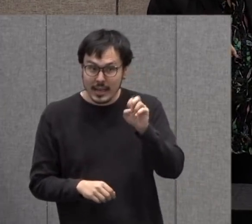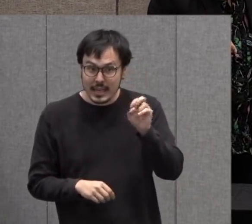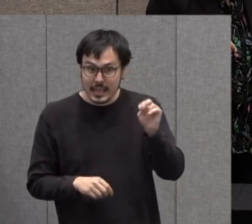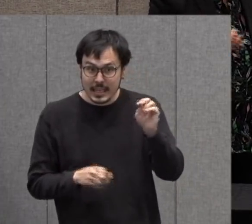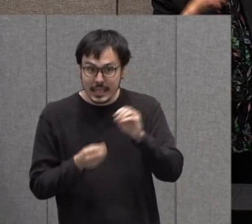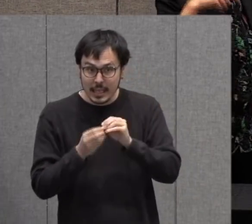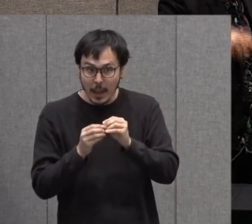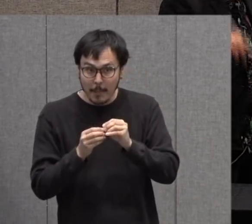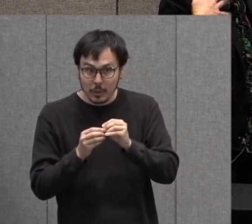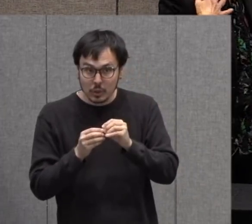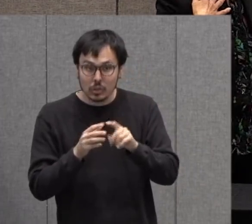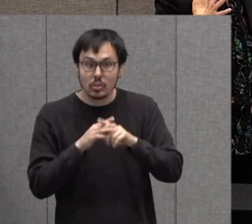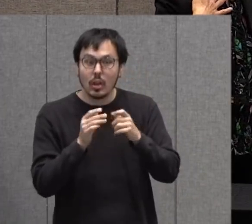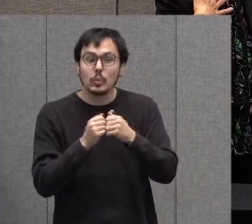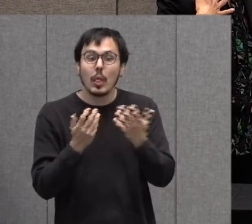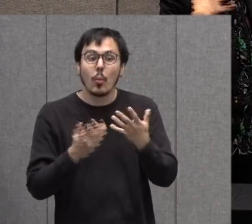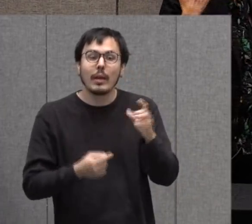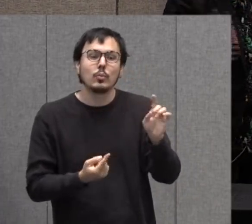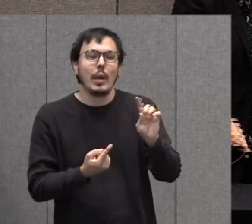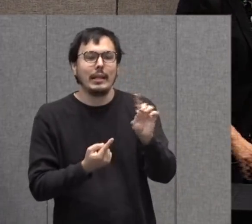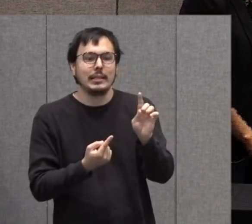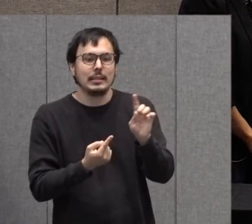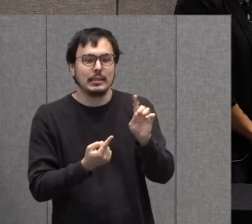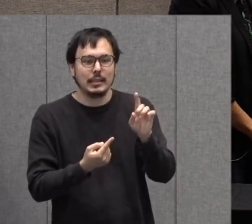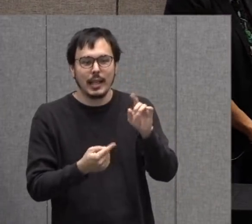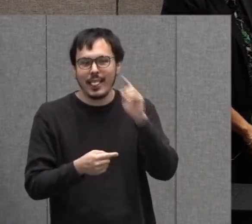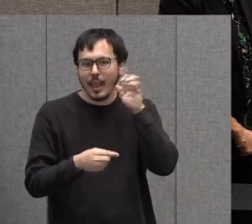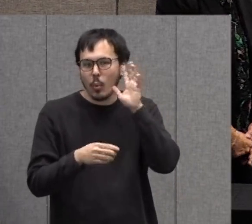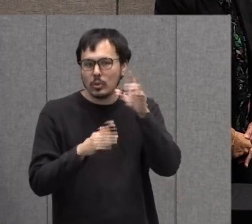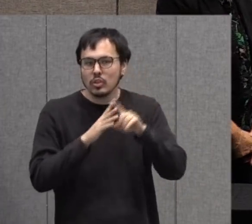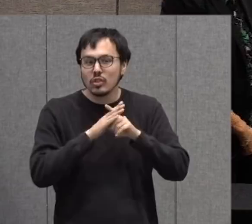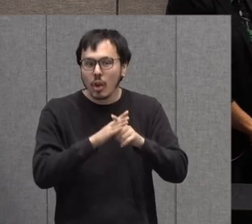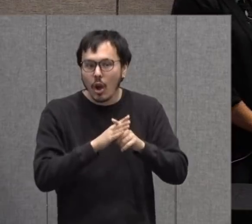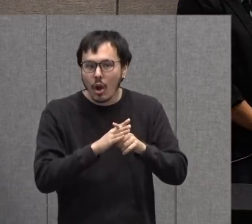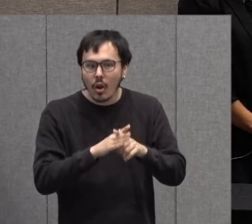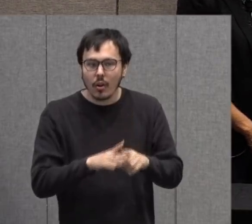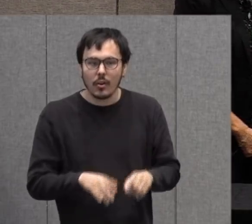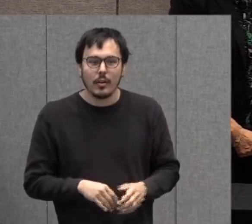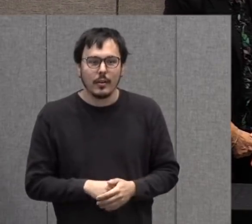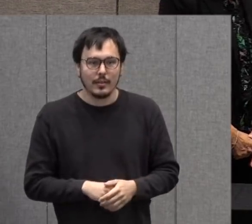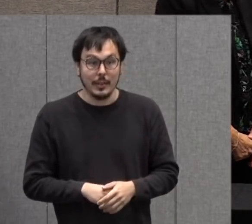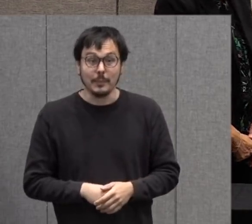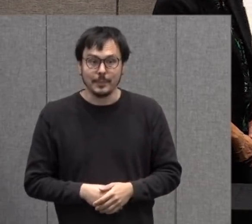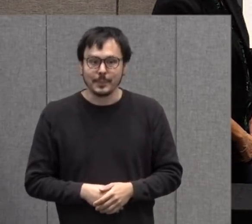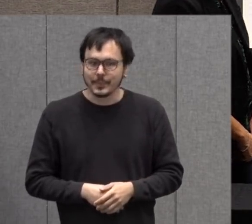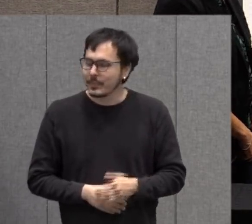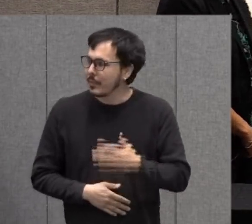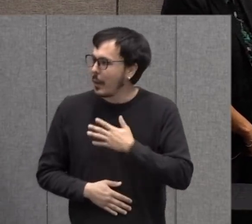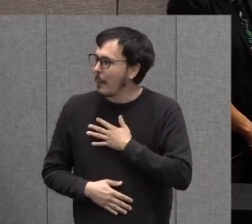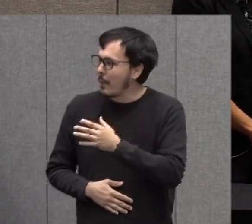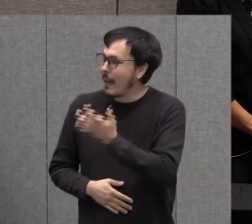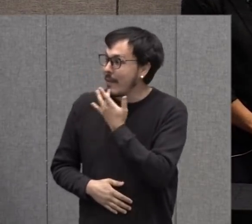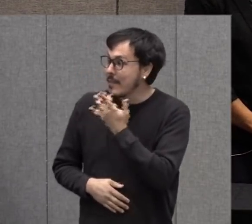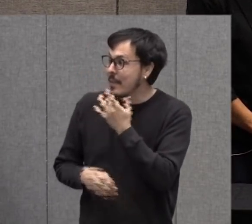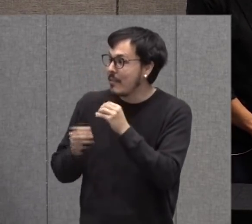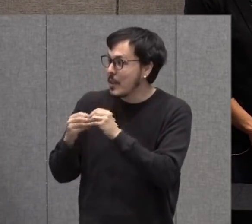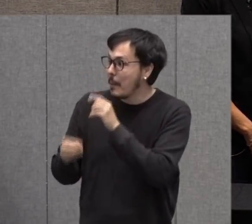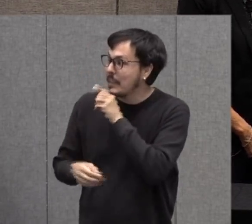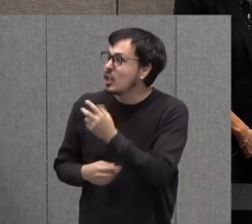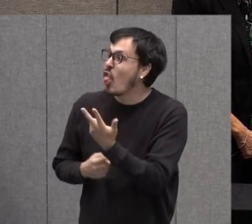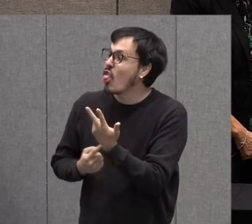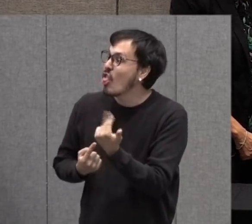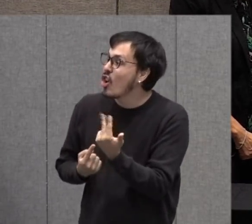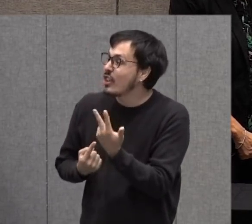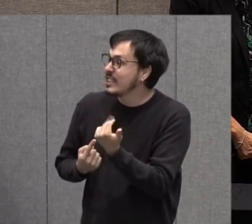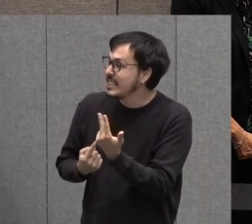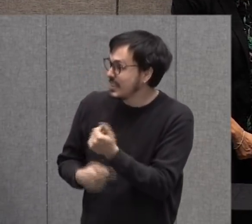1. You're right. Okay, so I know it's going to have a 1 in the front. Okay. All right, my favorite number is 13. Can you